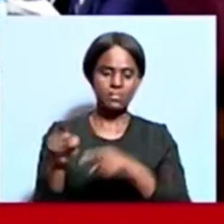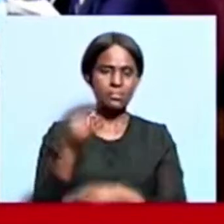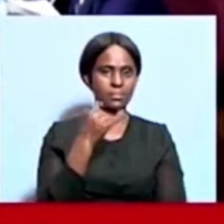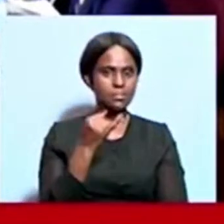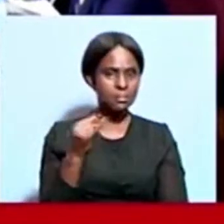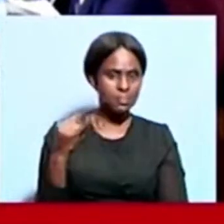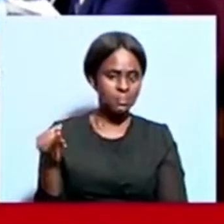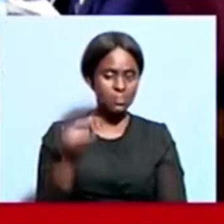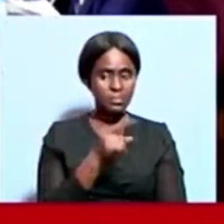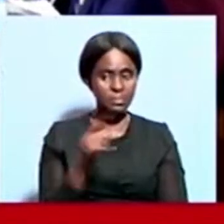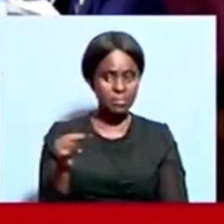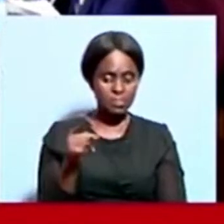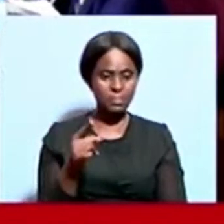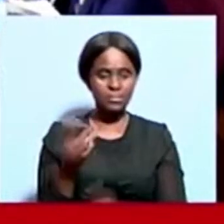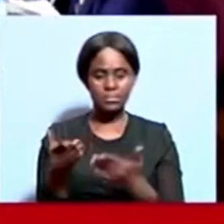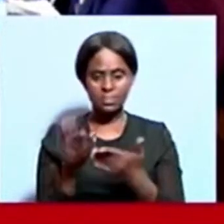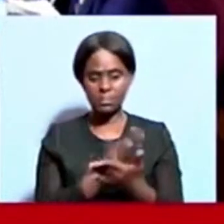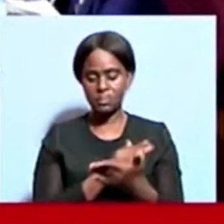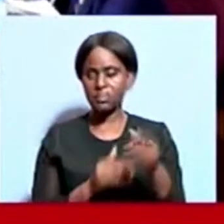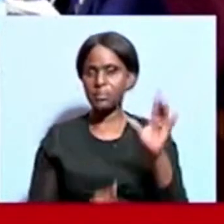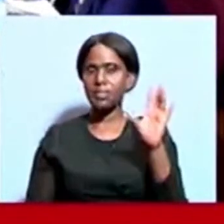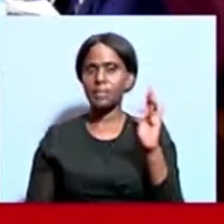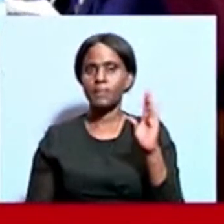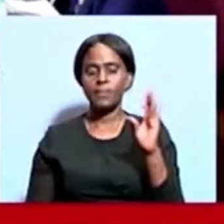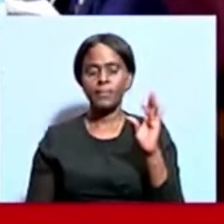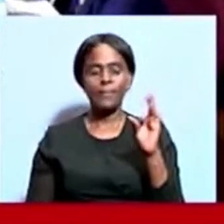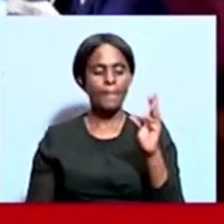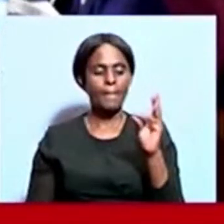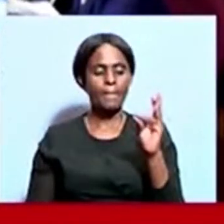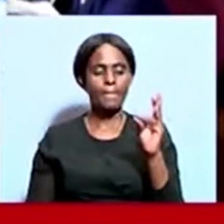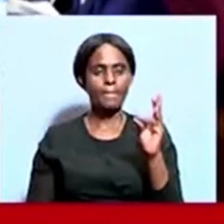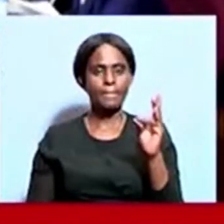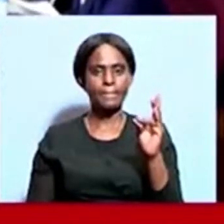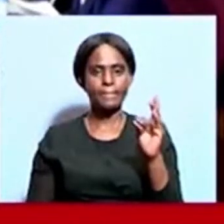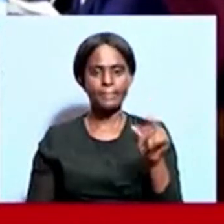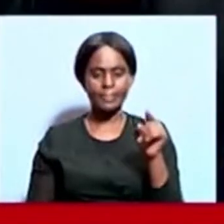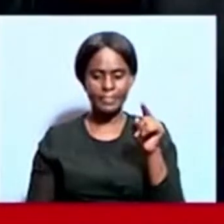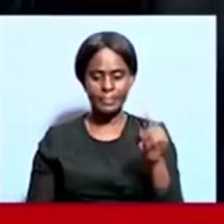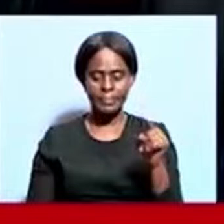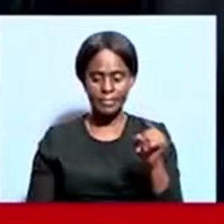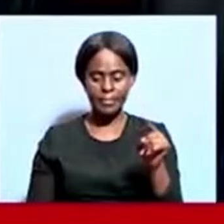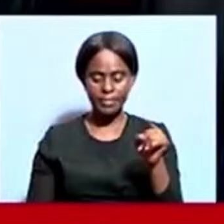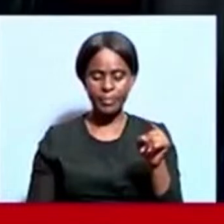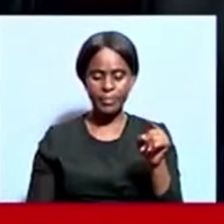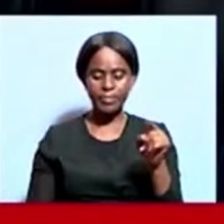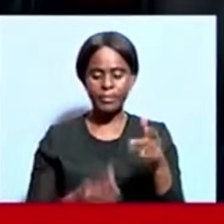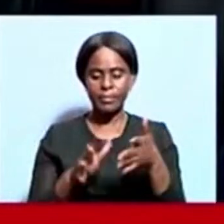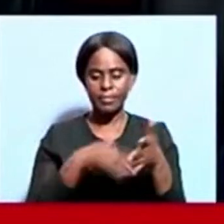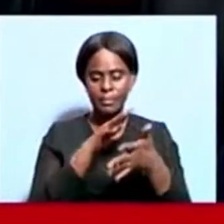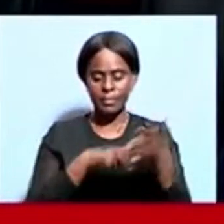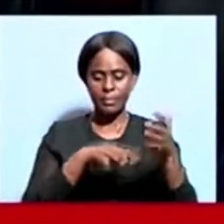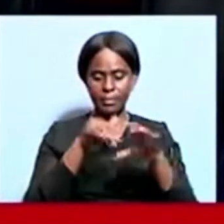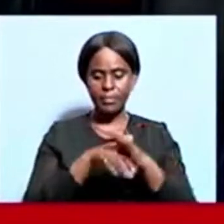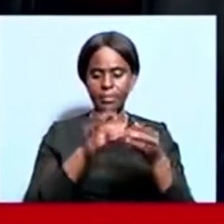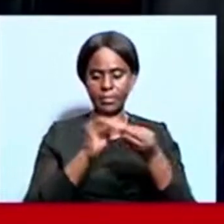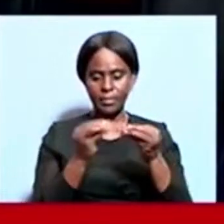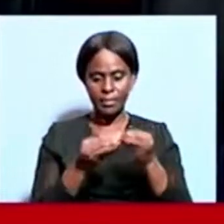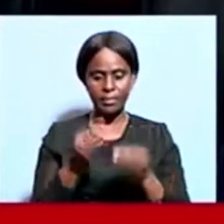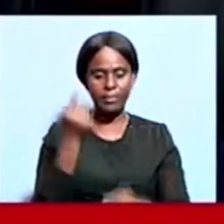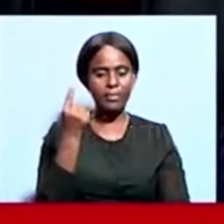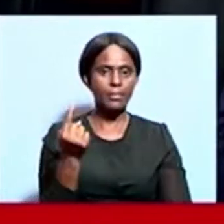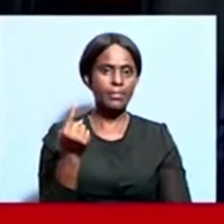issues. Was page 7. Chair, on that table on Appendix 2, Appendix